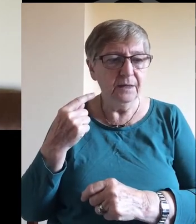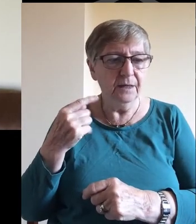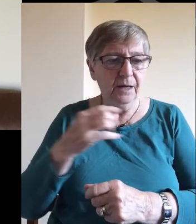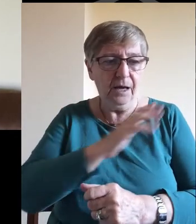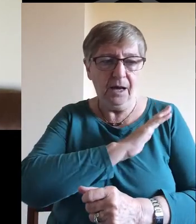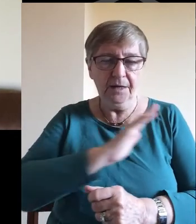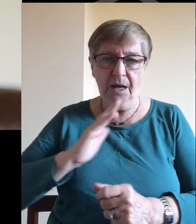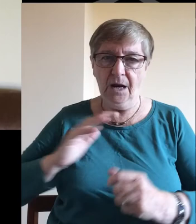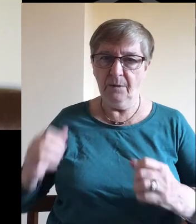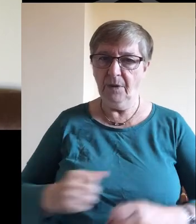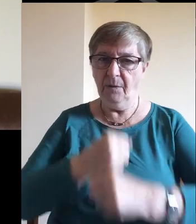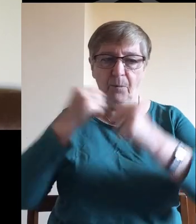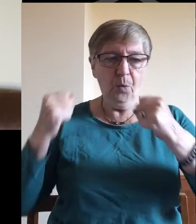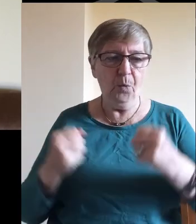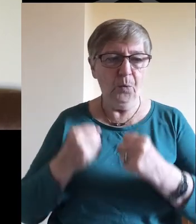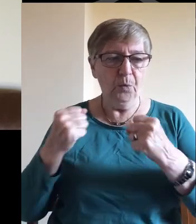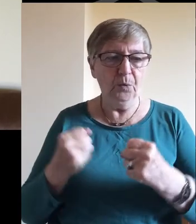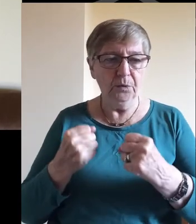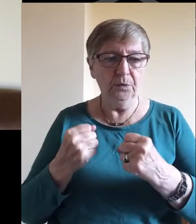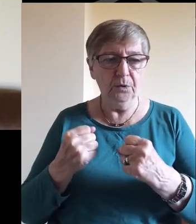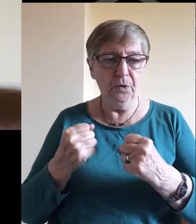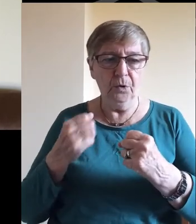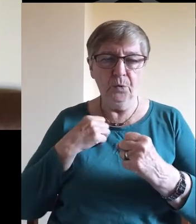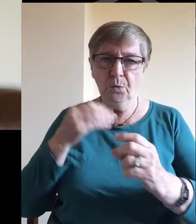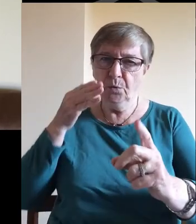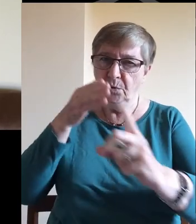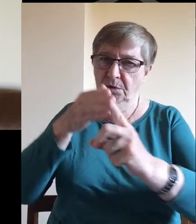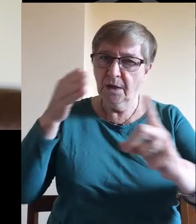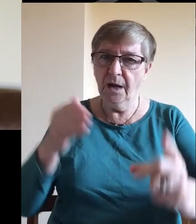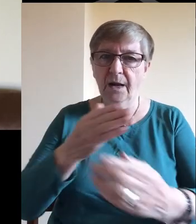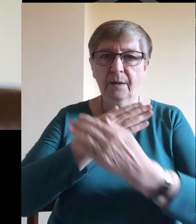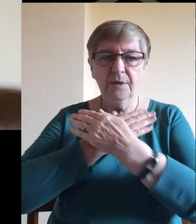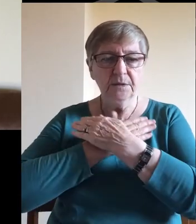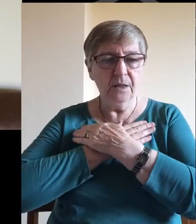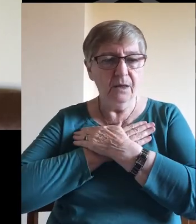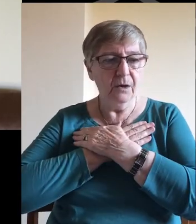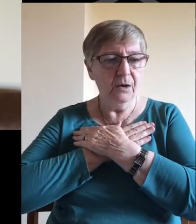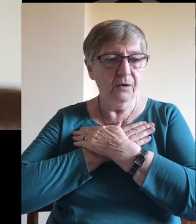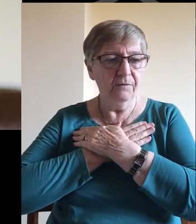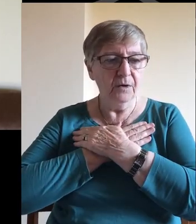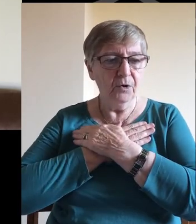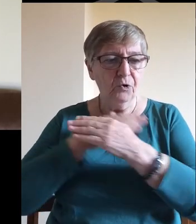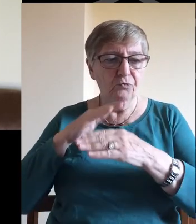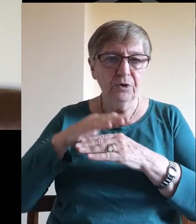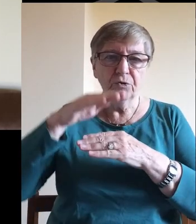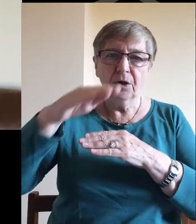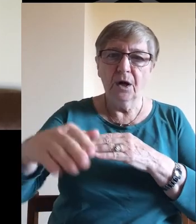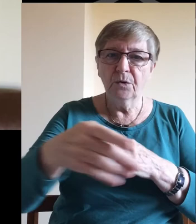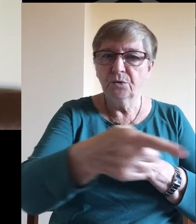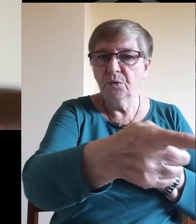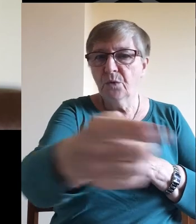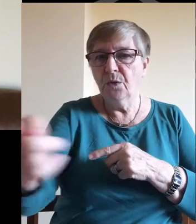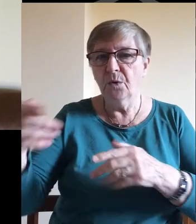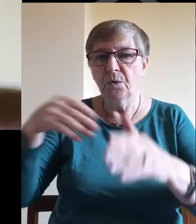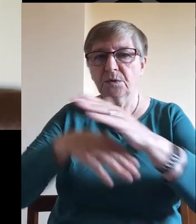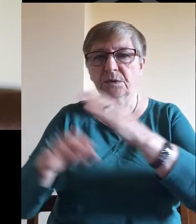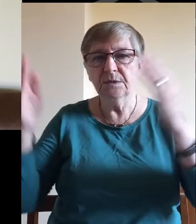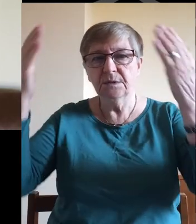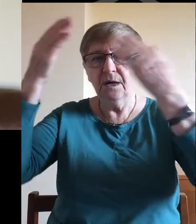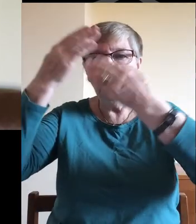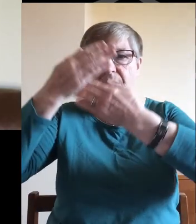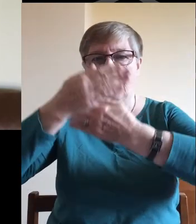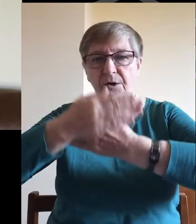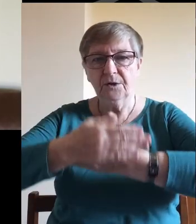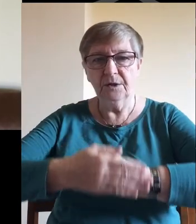An army bold, whose battle cry is love, reaching out to those